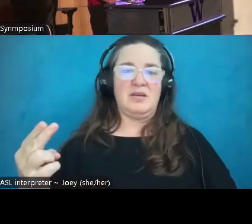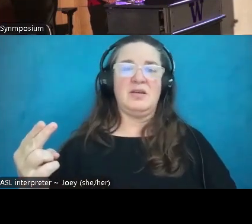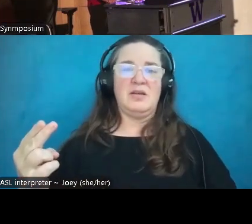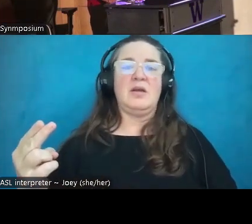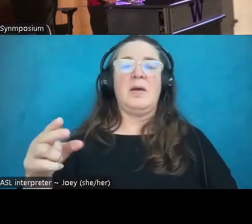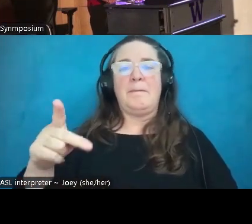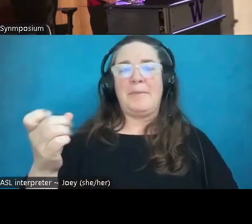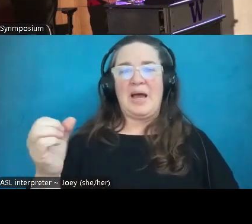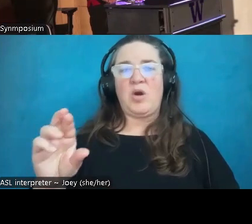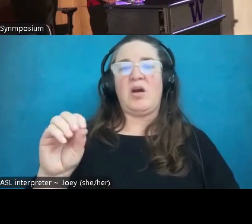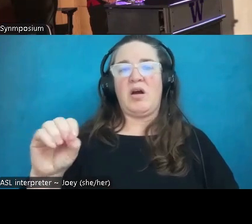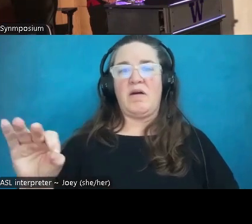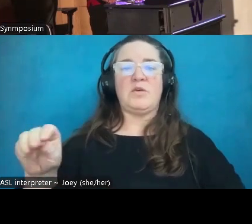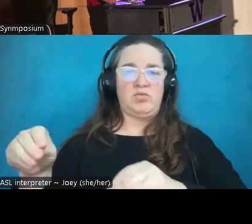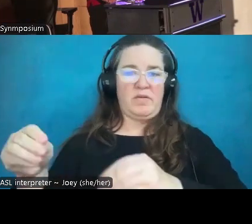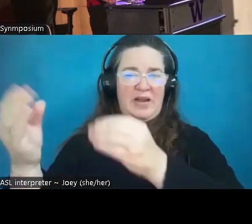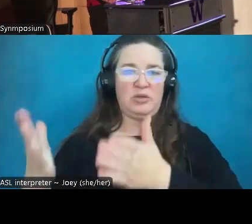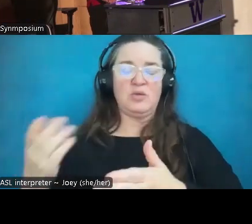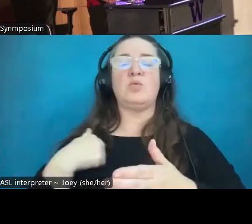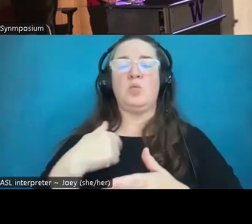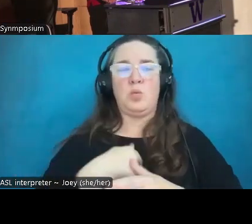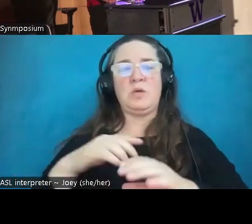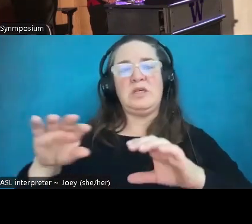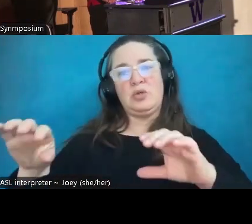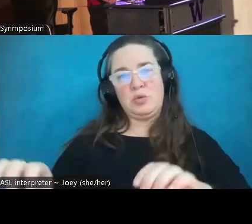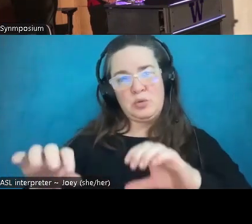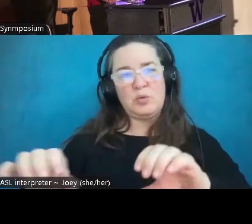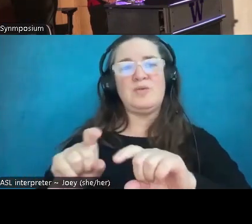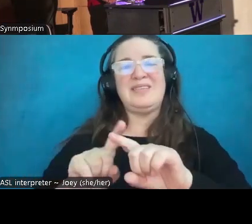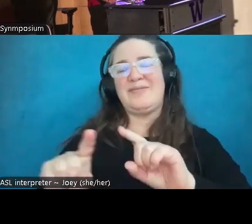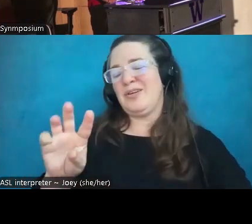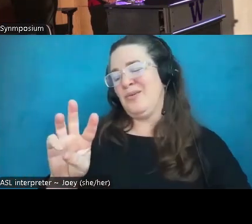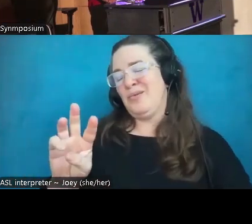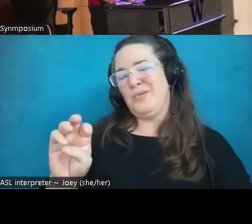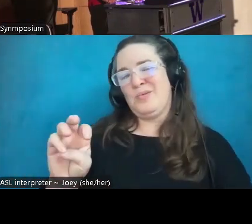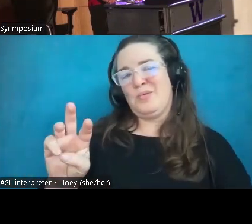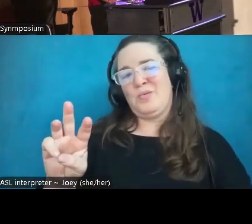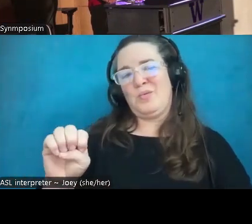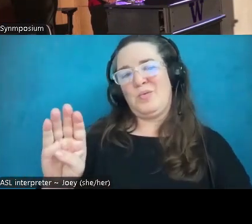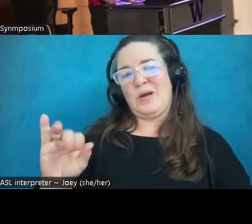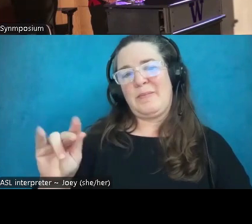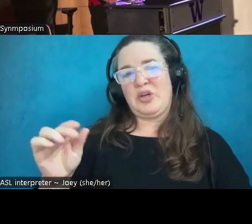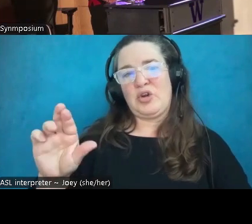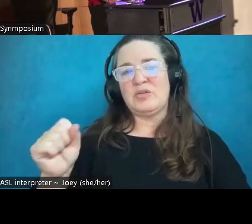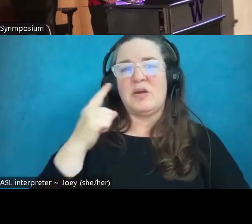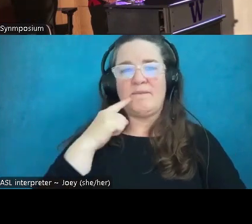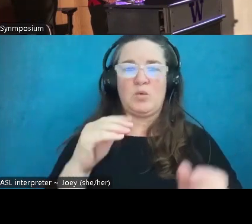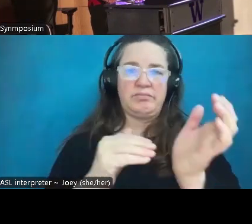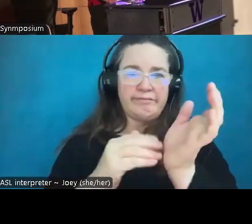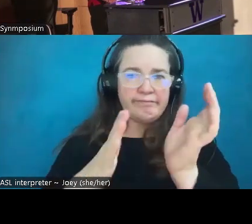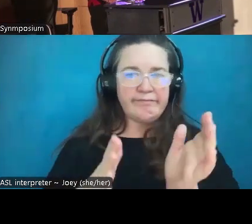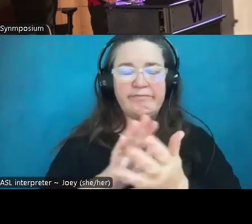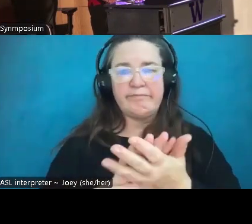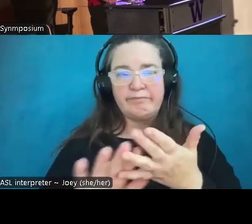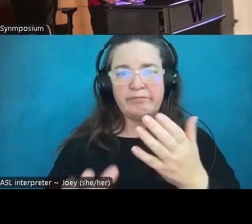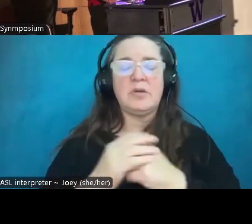webinars for physicians and other providers as well, in addition to hosting our national